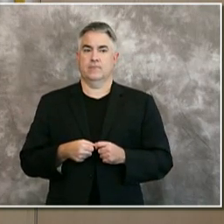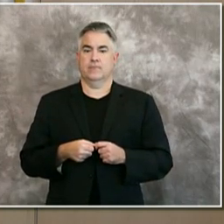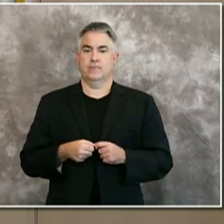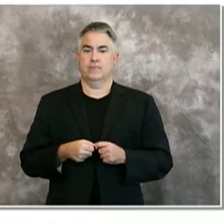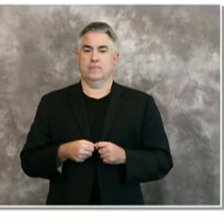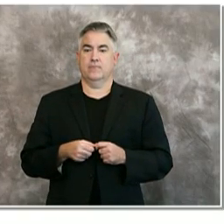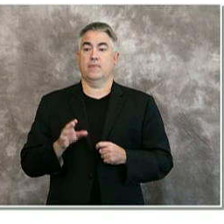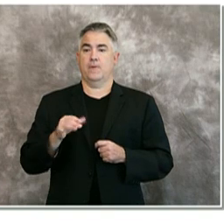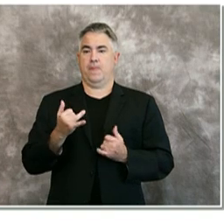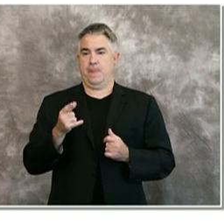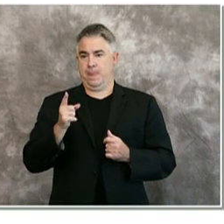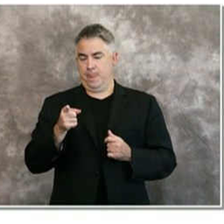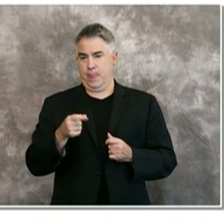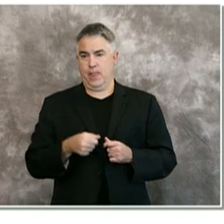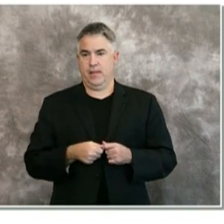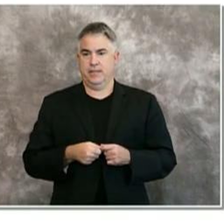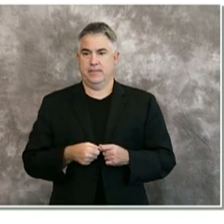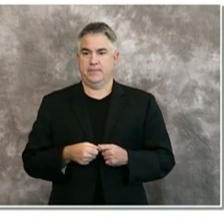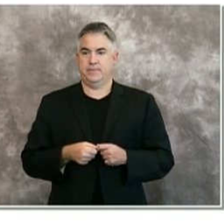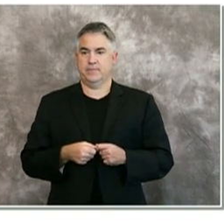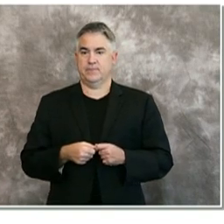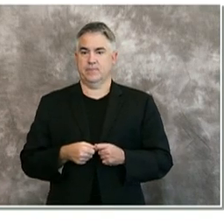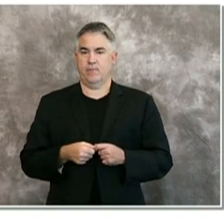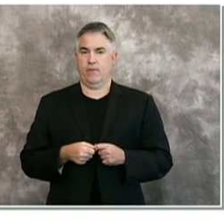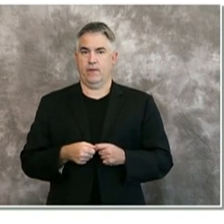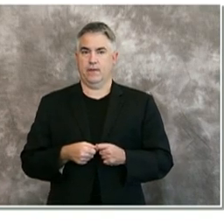So the